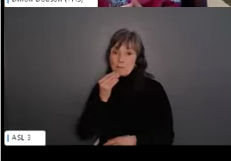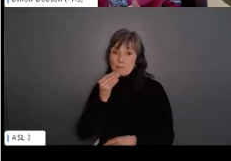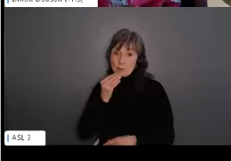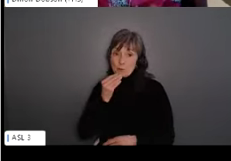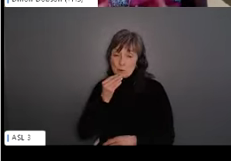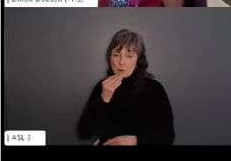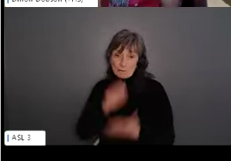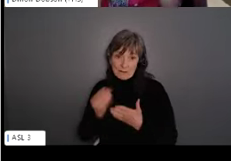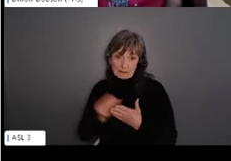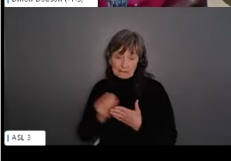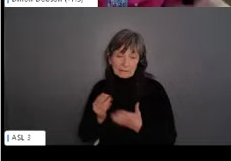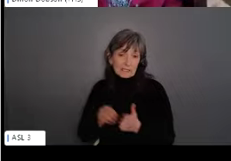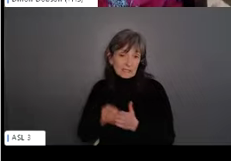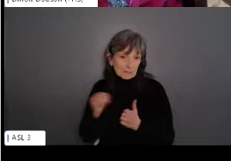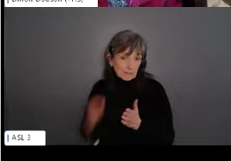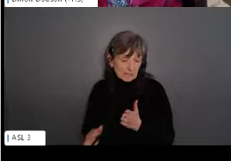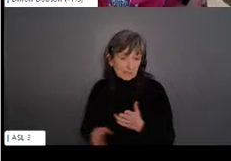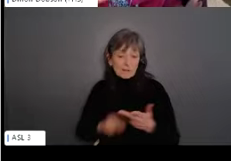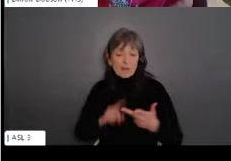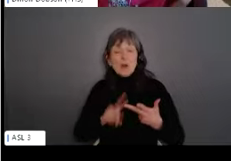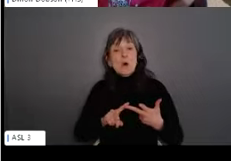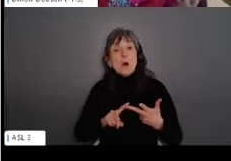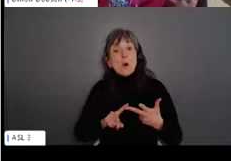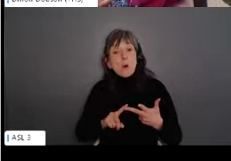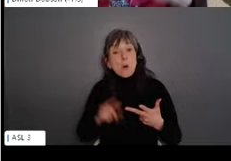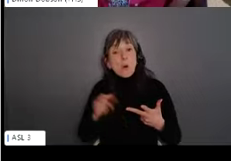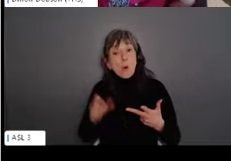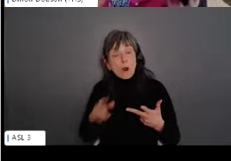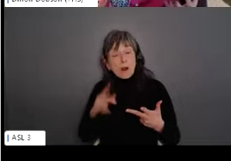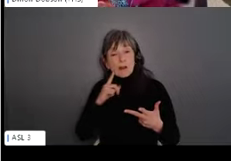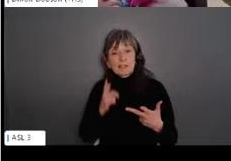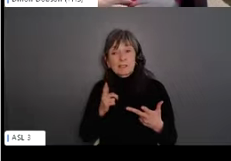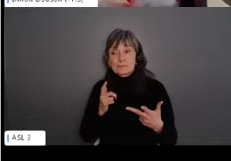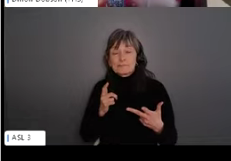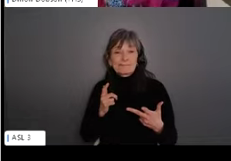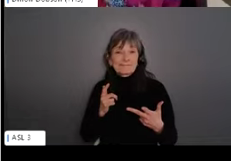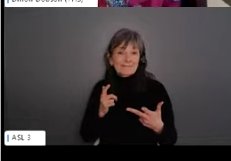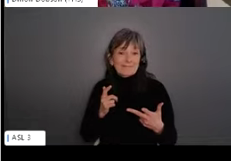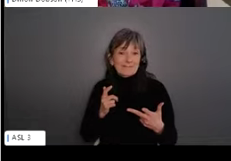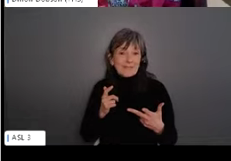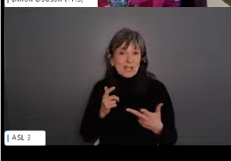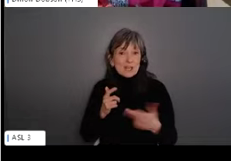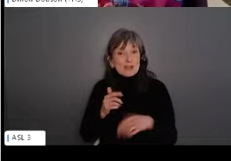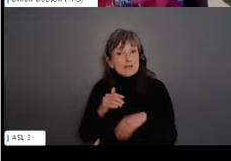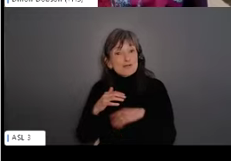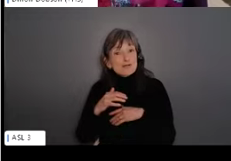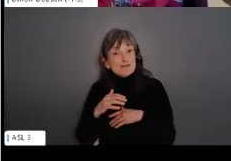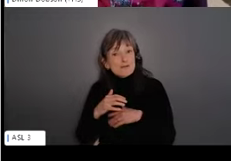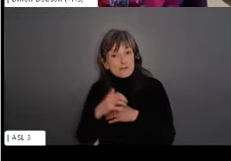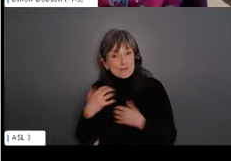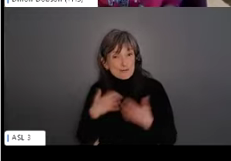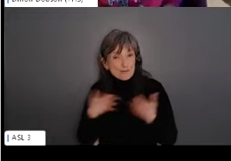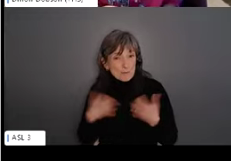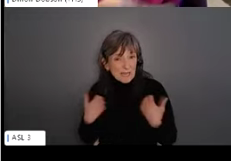grooming issues, right? So those really long overgrown nails and welfare grooms, matting. We might think that it's an aesthetic, but it